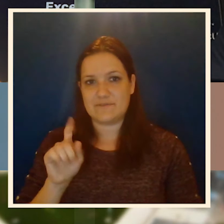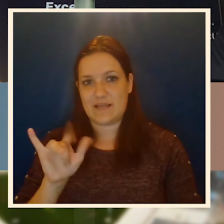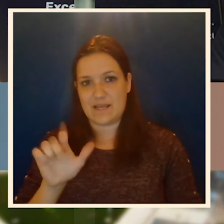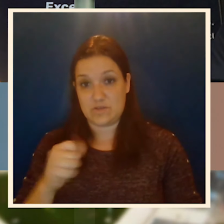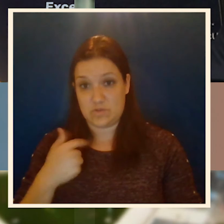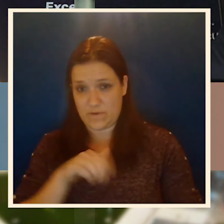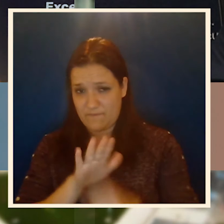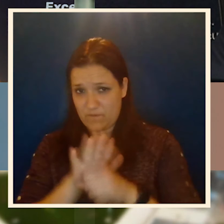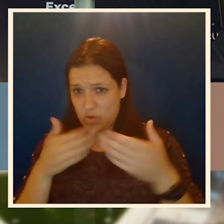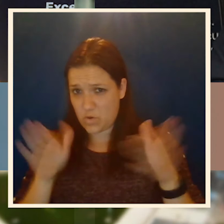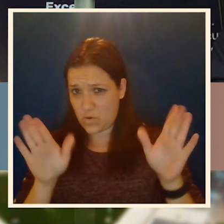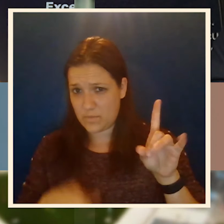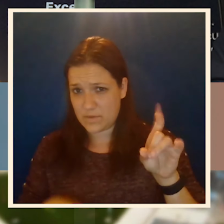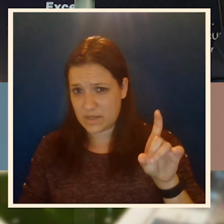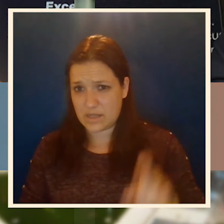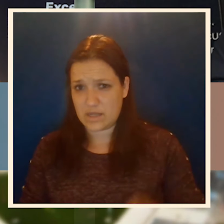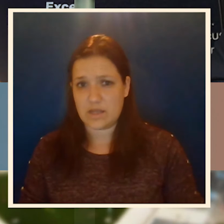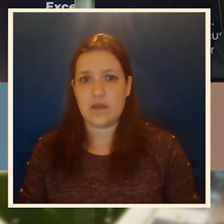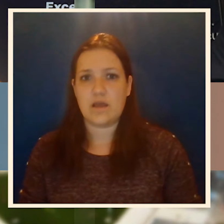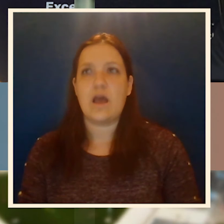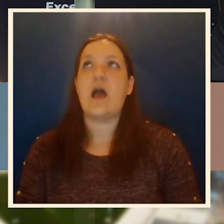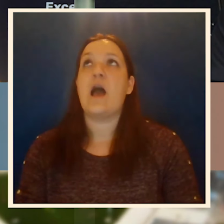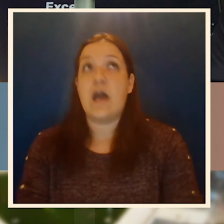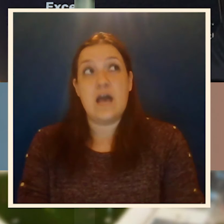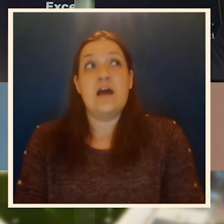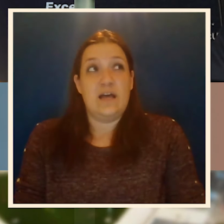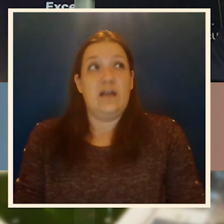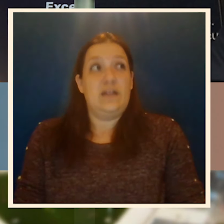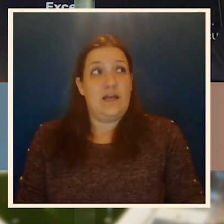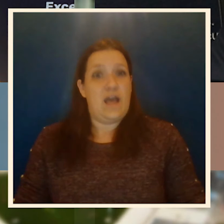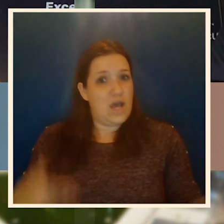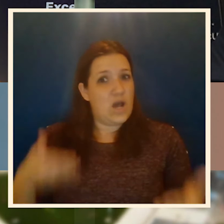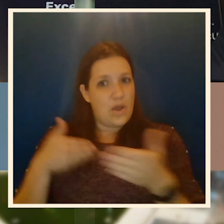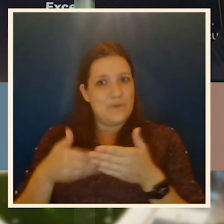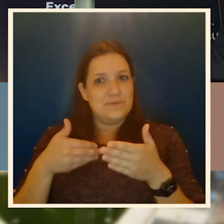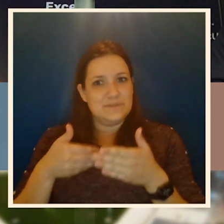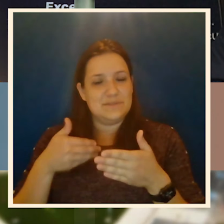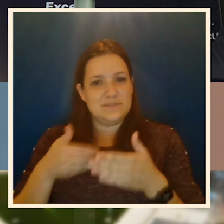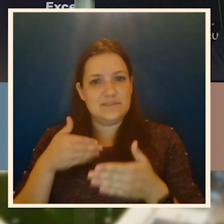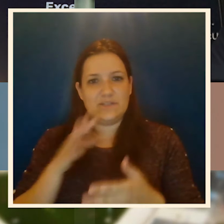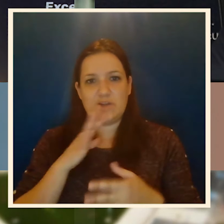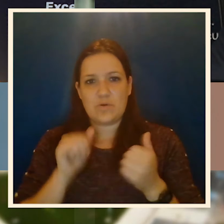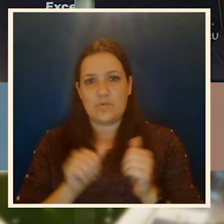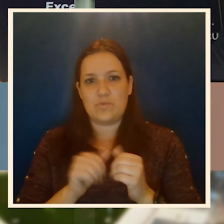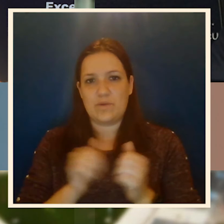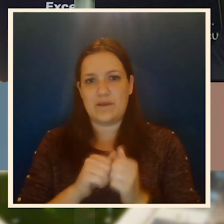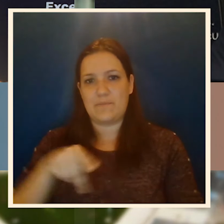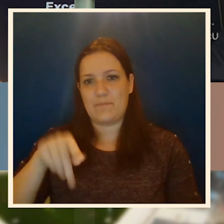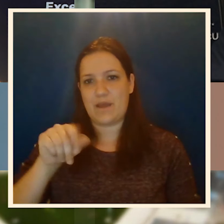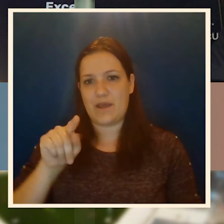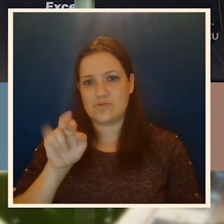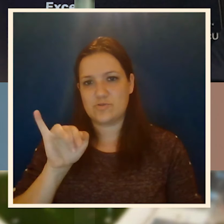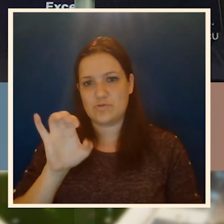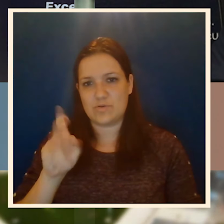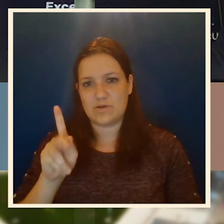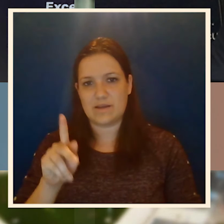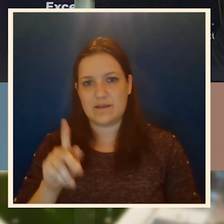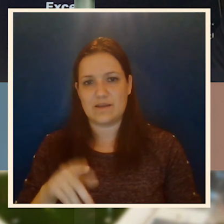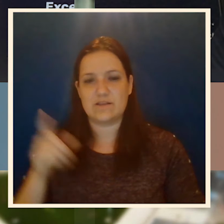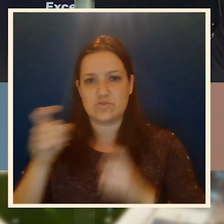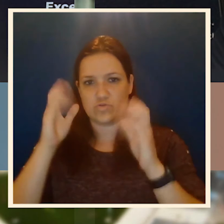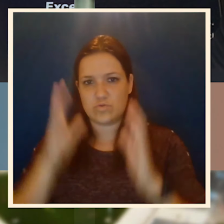open? I would say pretty darn close. Yeah. So I actually spoke to Patrick Tazio just this morning, who's the